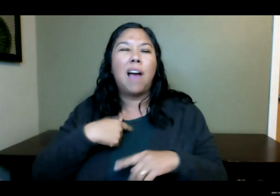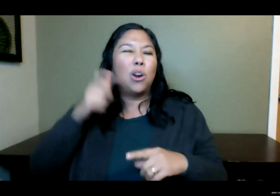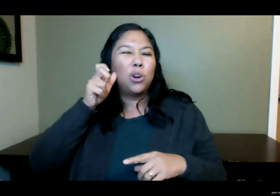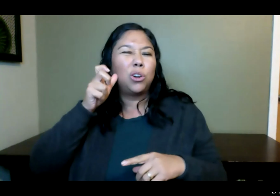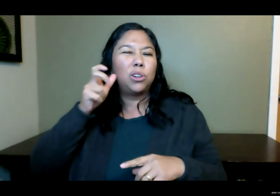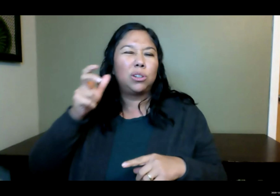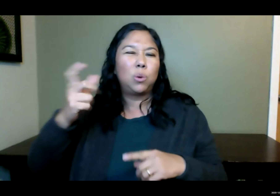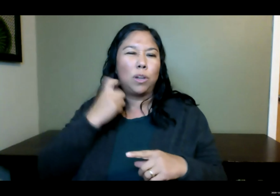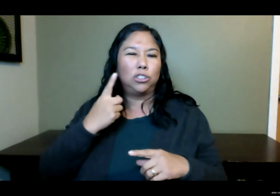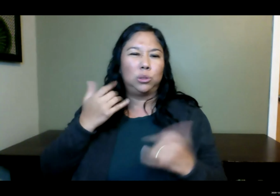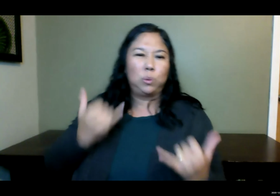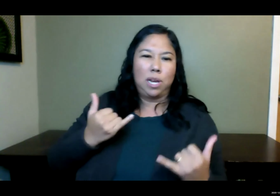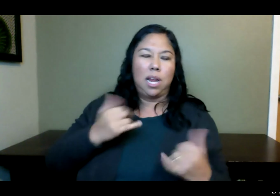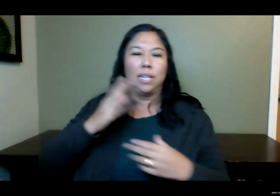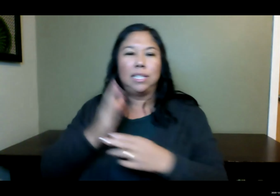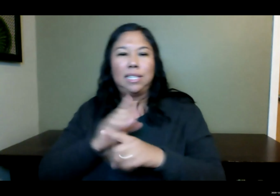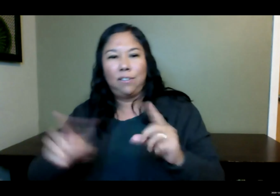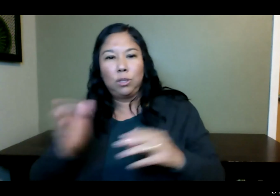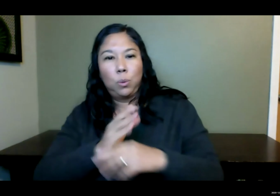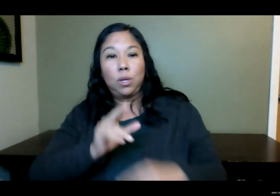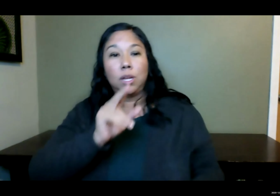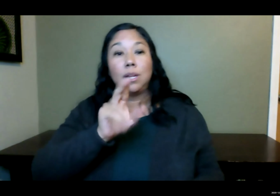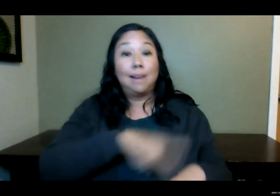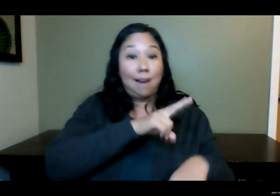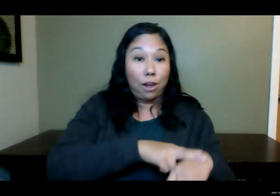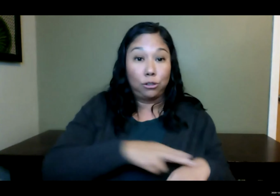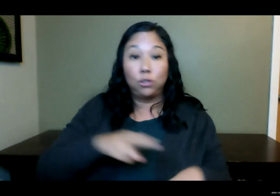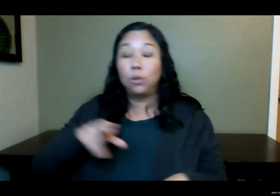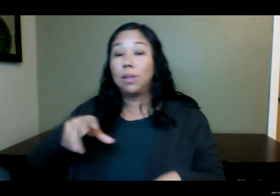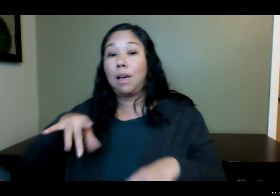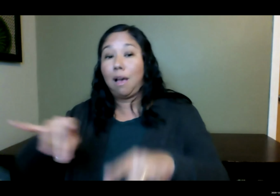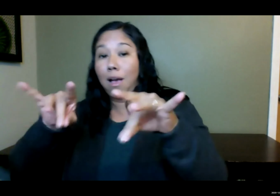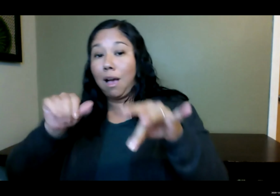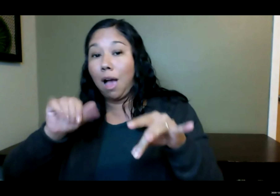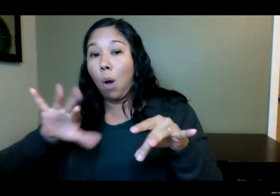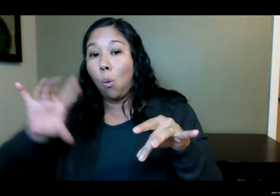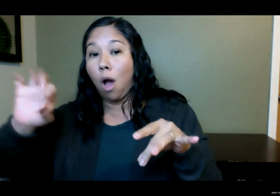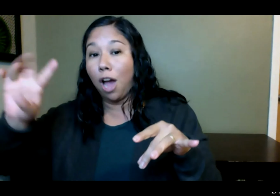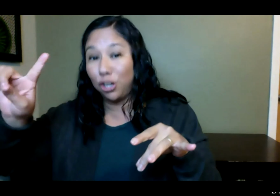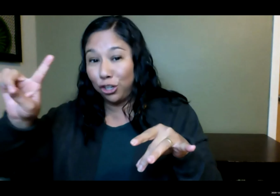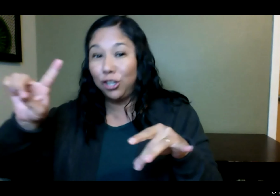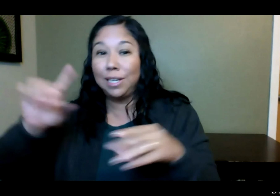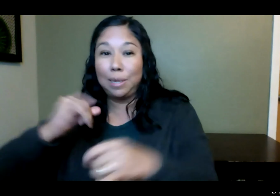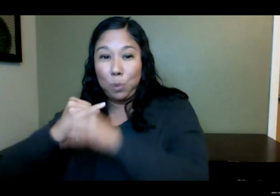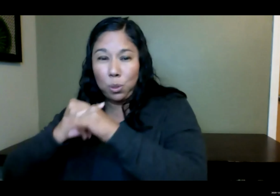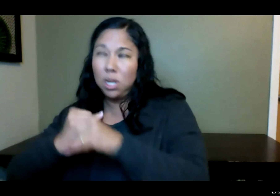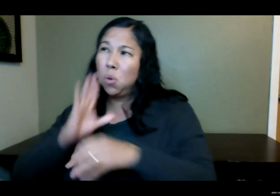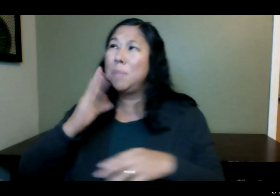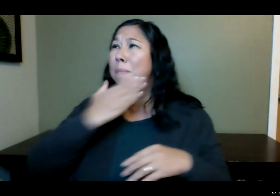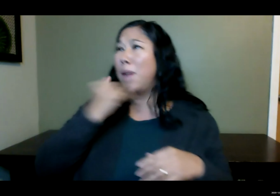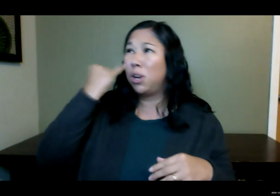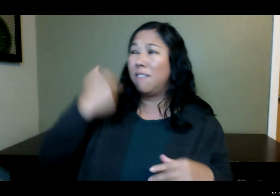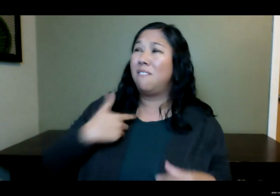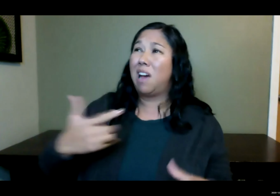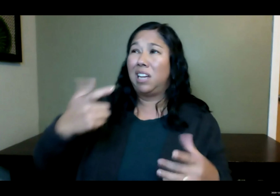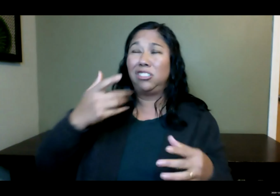between natural and acquired immunity. So whether it's better to just get COVID-19 and get immunity that way, or to